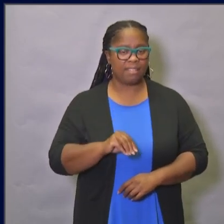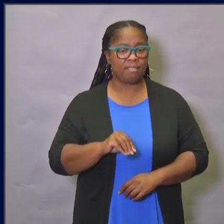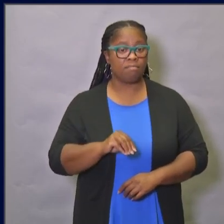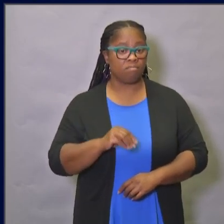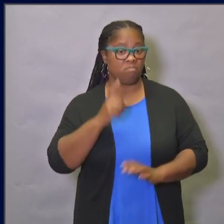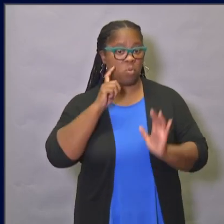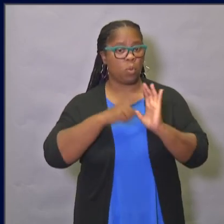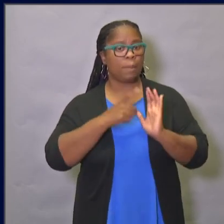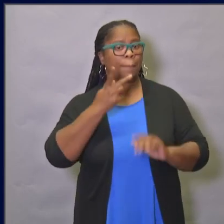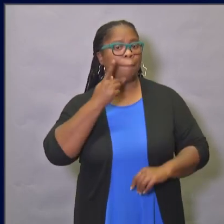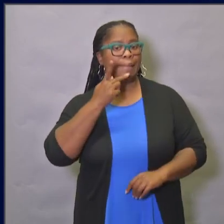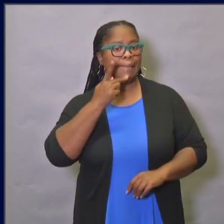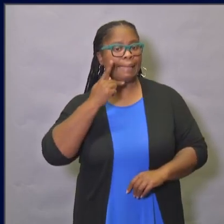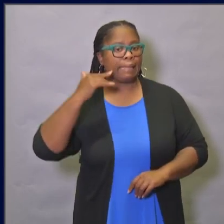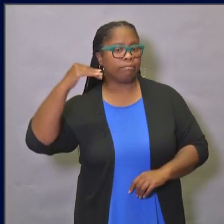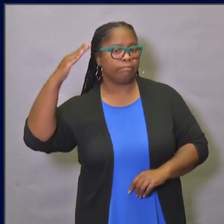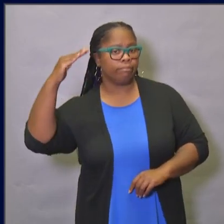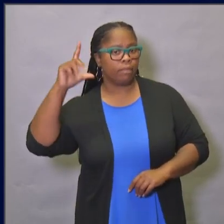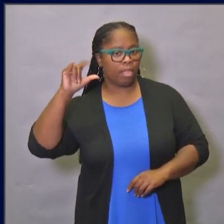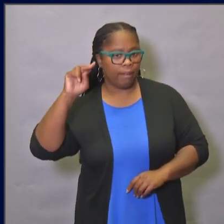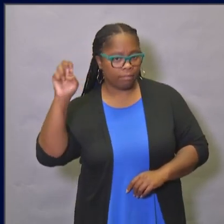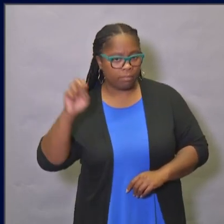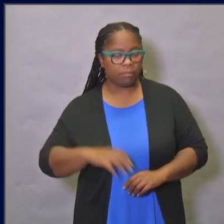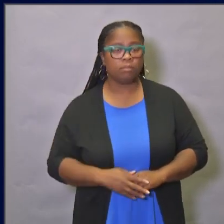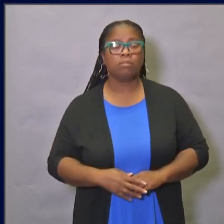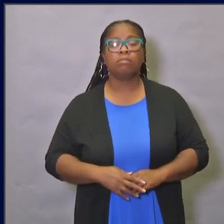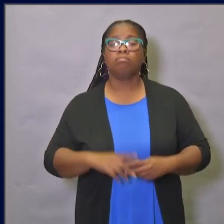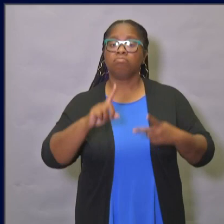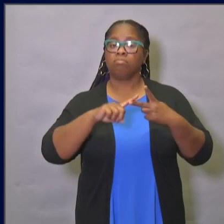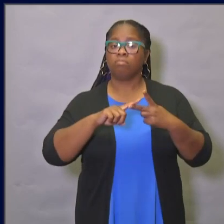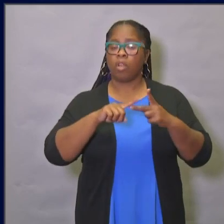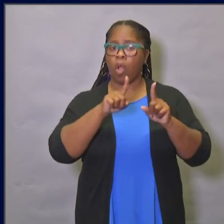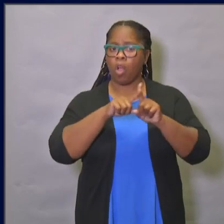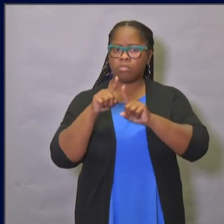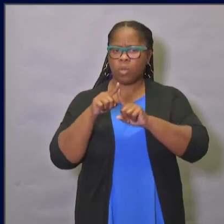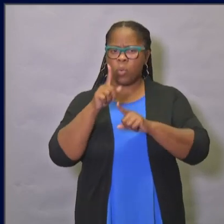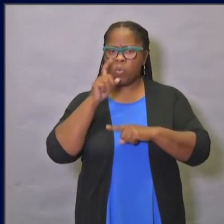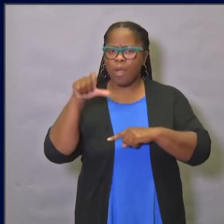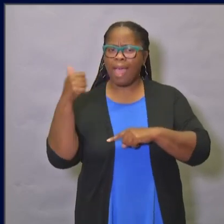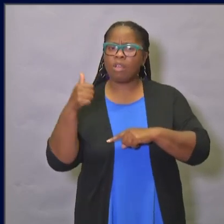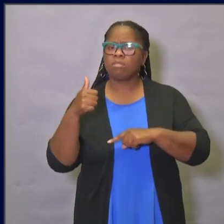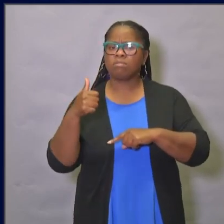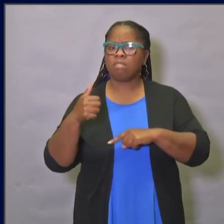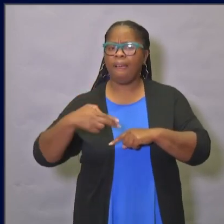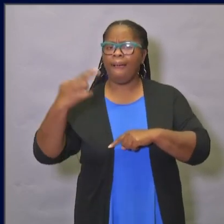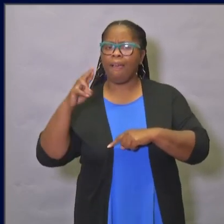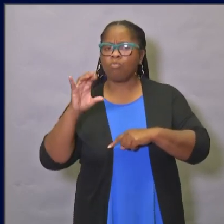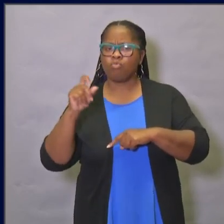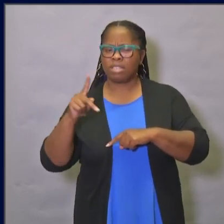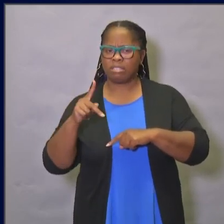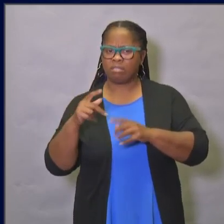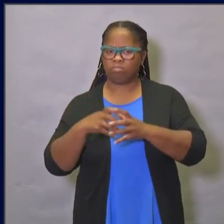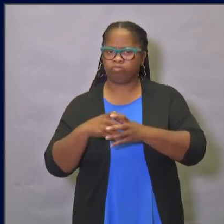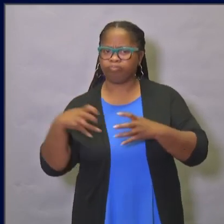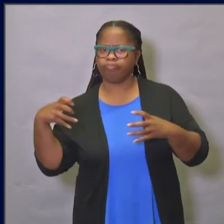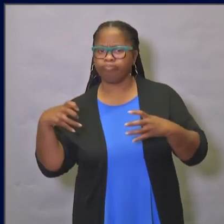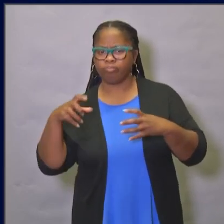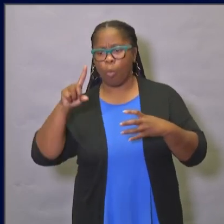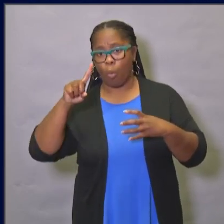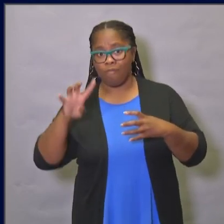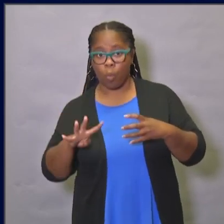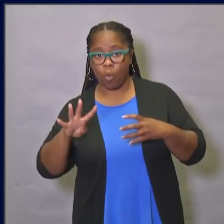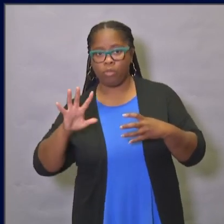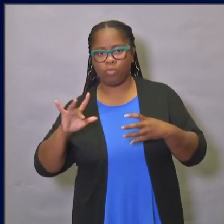the pink line. Also making up a high proportion of people who have been hospitalized from the virus, about 1/4